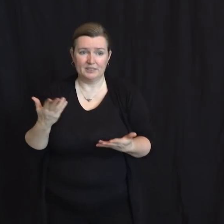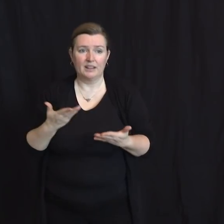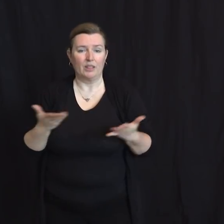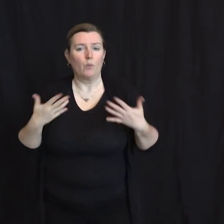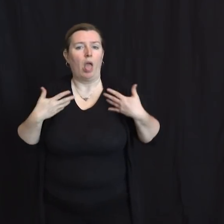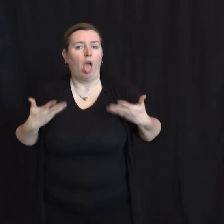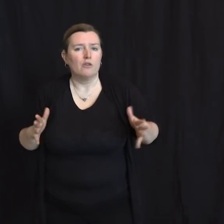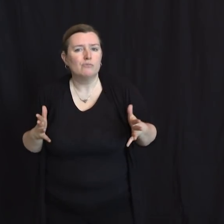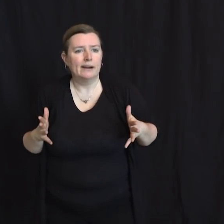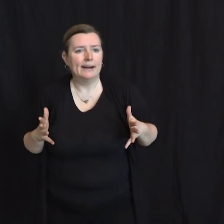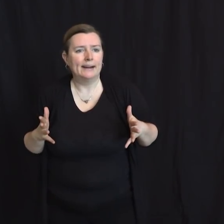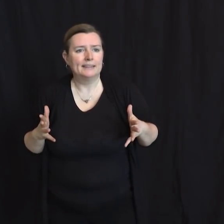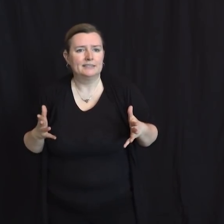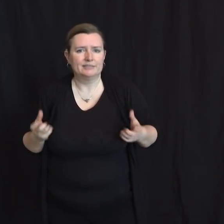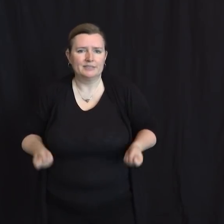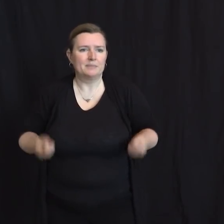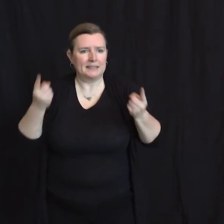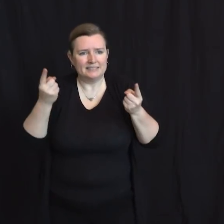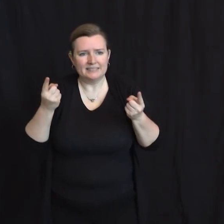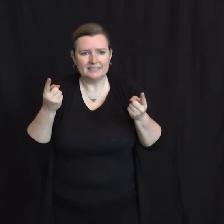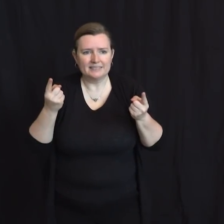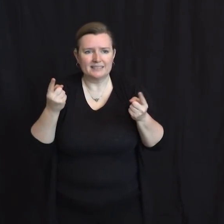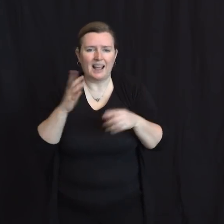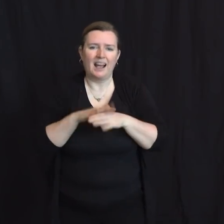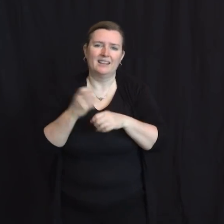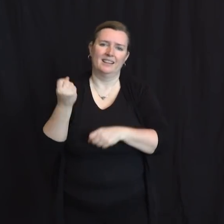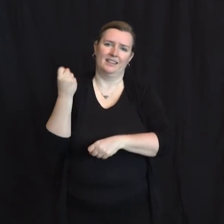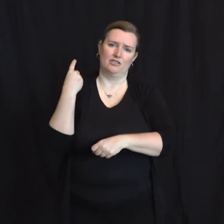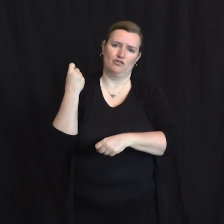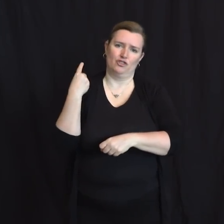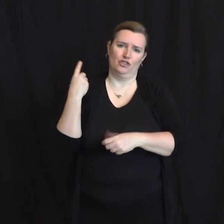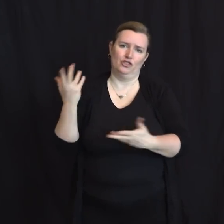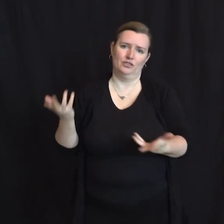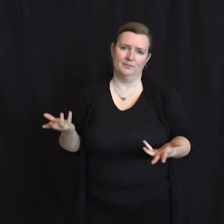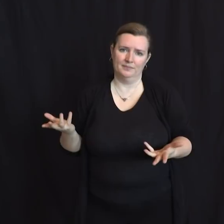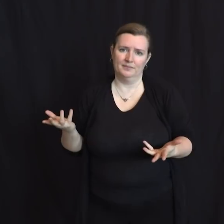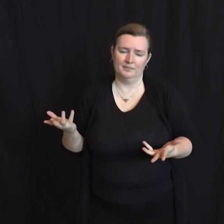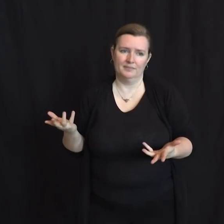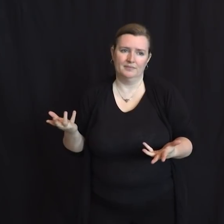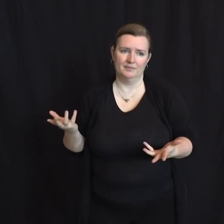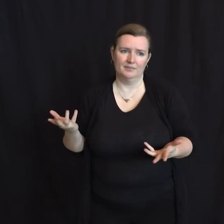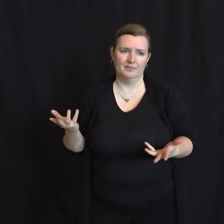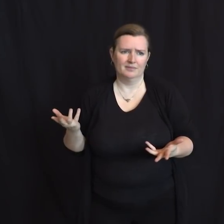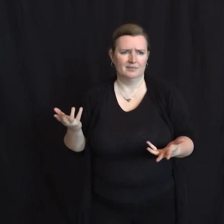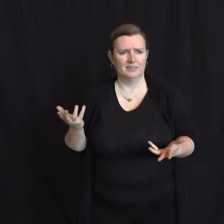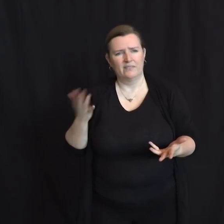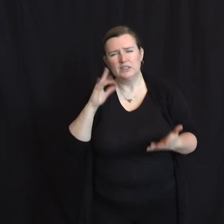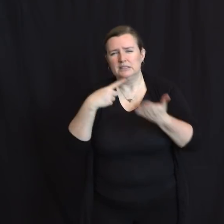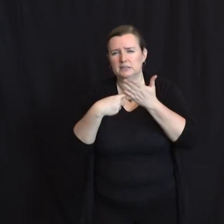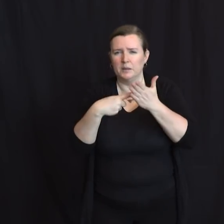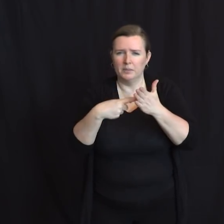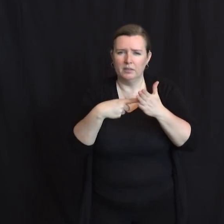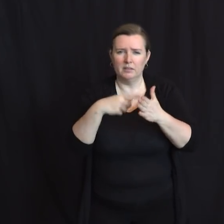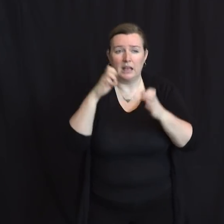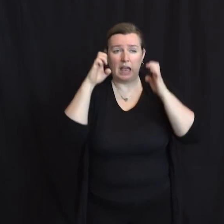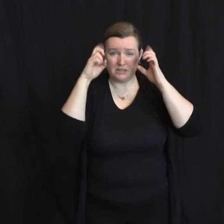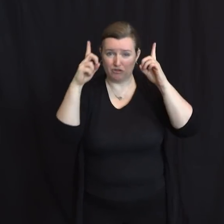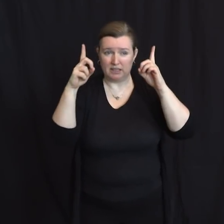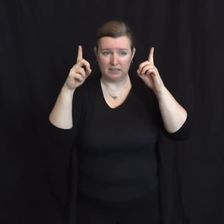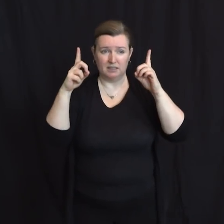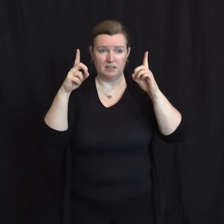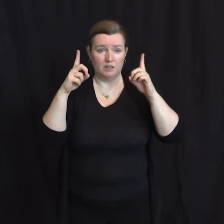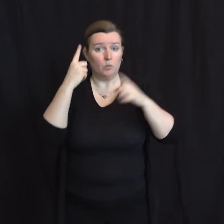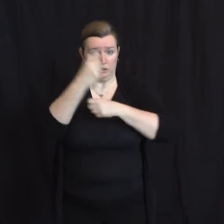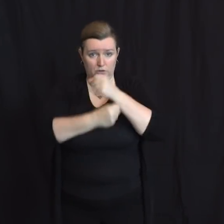return most of it. So an example would be education. We've budgeted for education for a year.